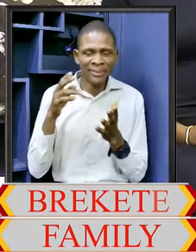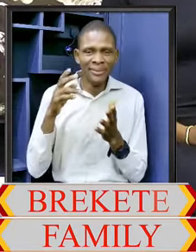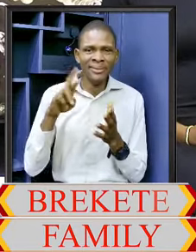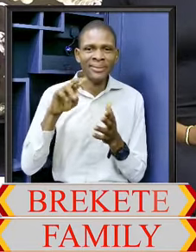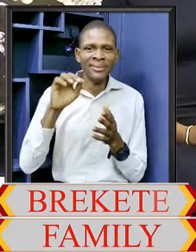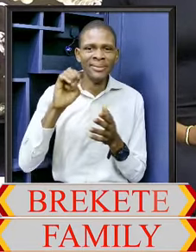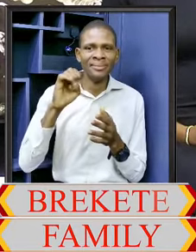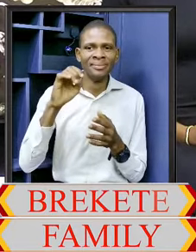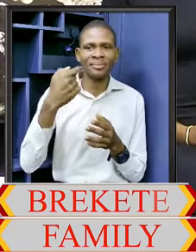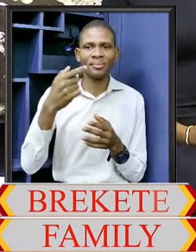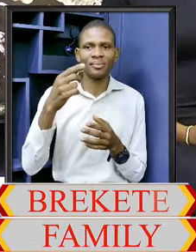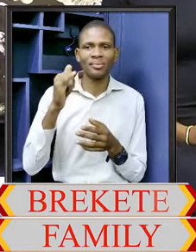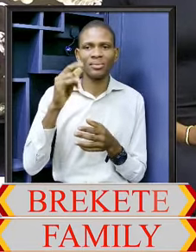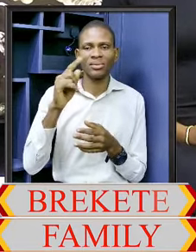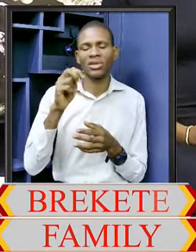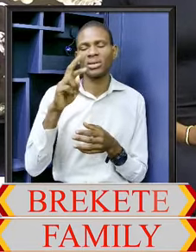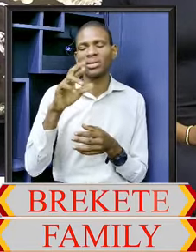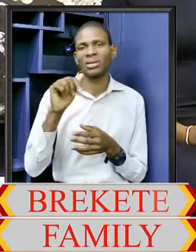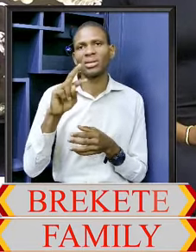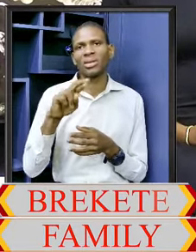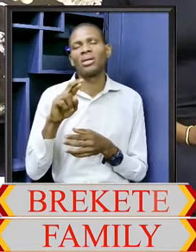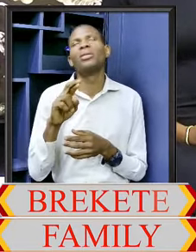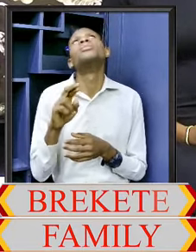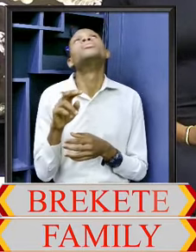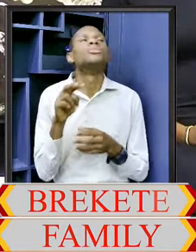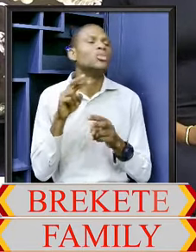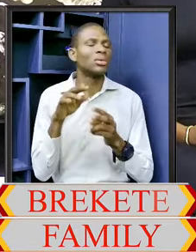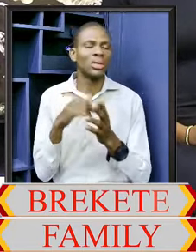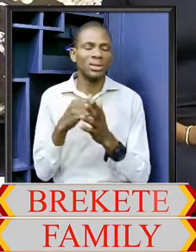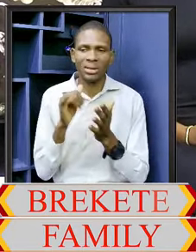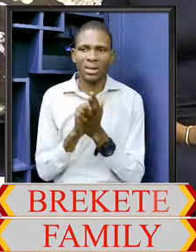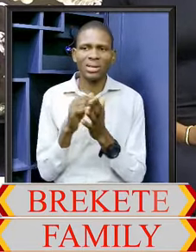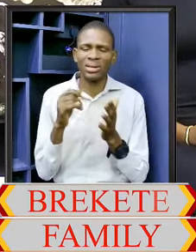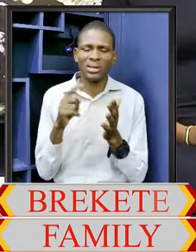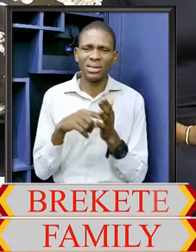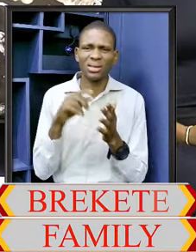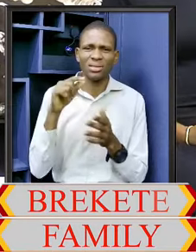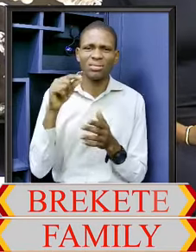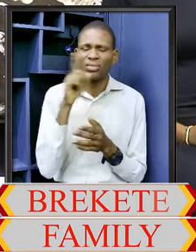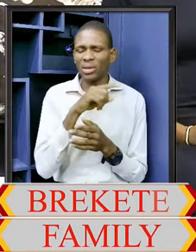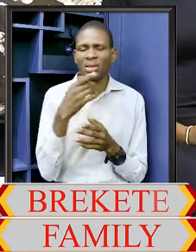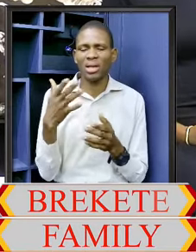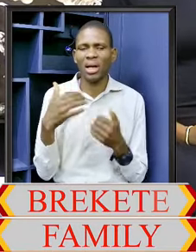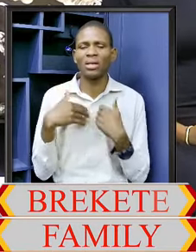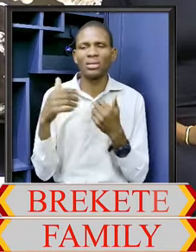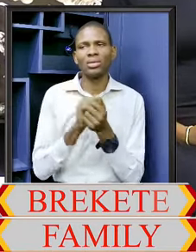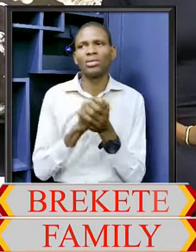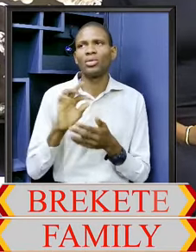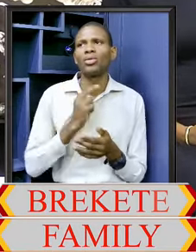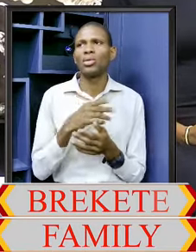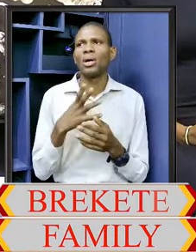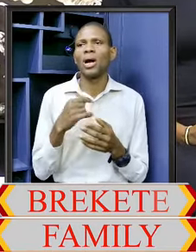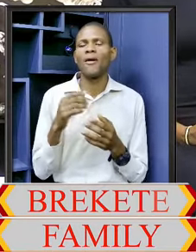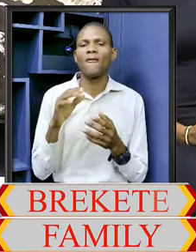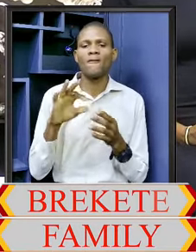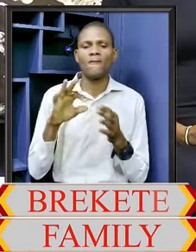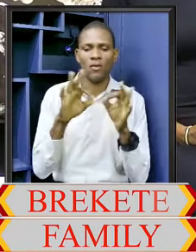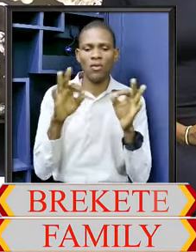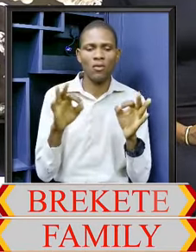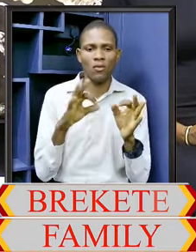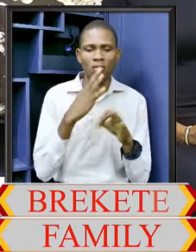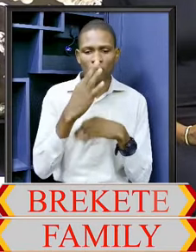Professor Anthony Emelibe. He can't look this quackery, say it don't damage us. He can't form